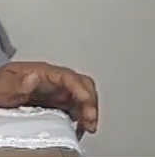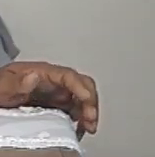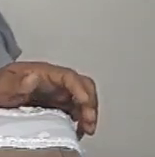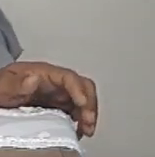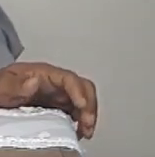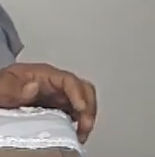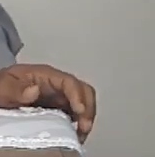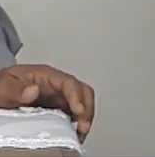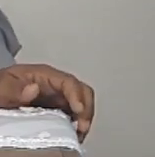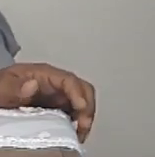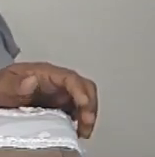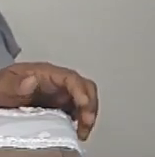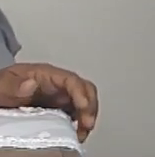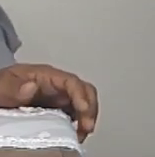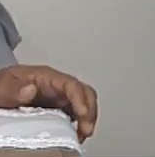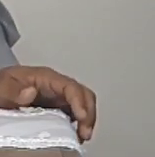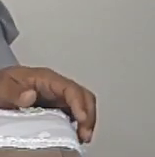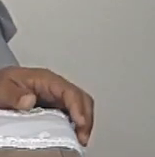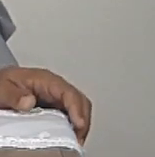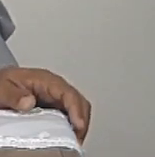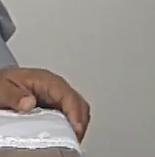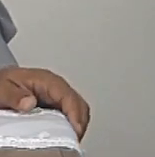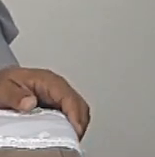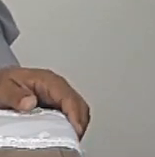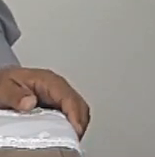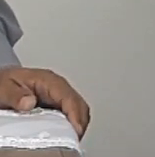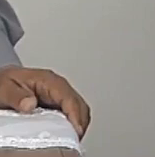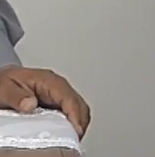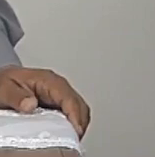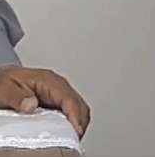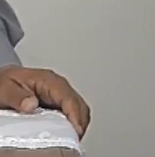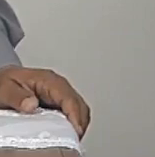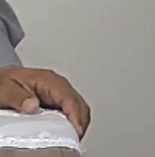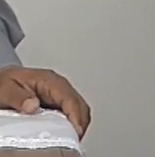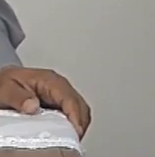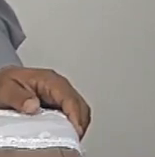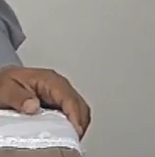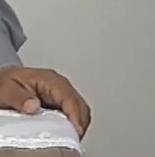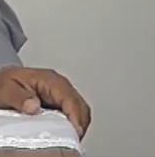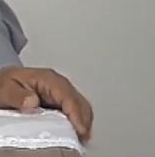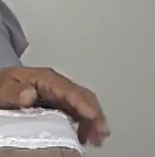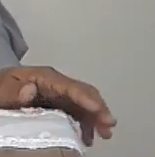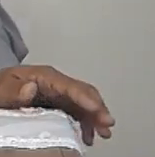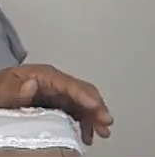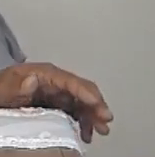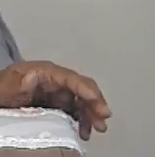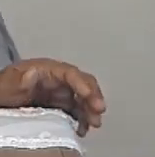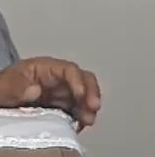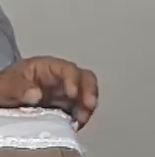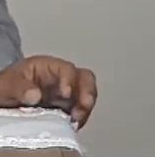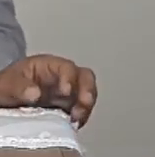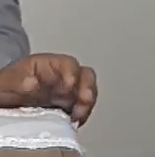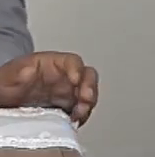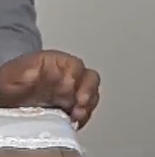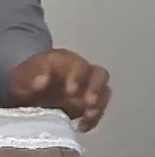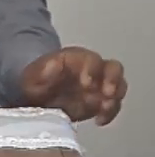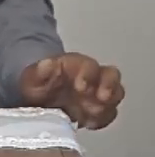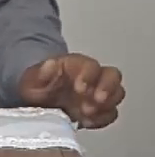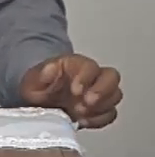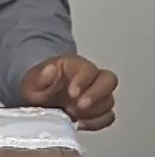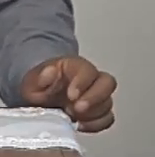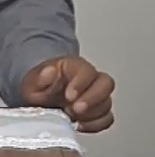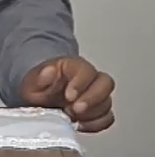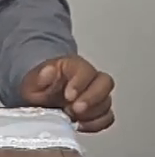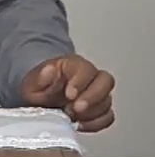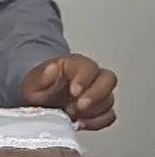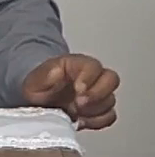he gives away for heaven, which is free, but he rather pay for his own perdition. He is going to pay high because he's